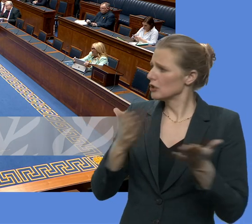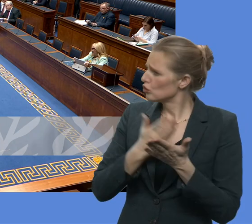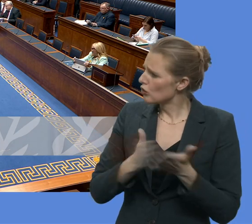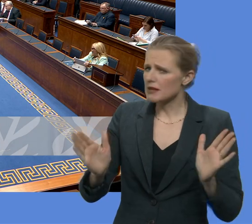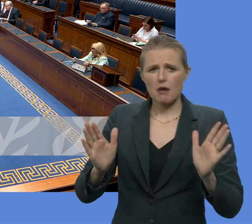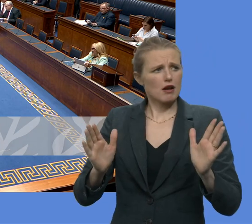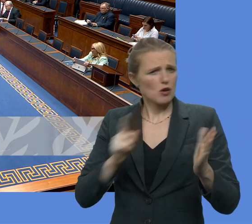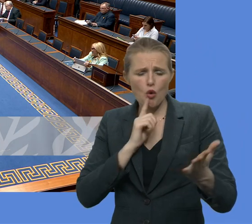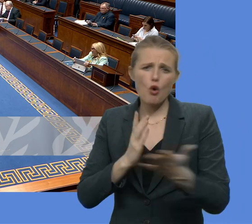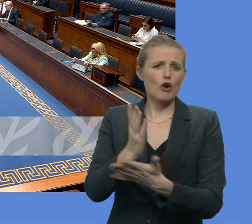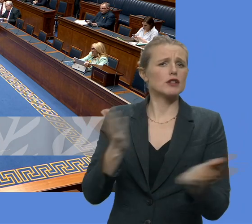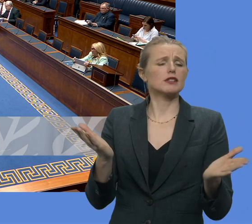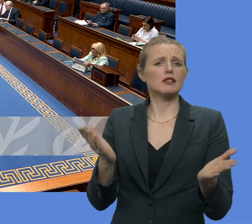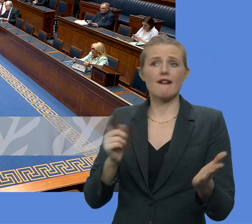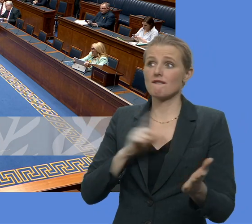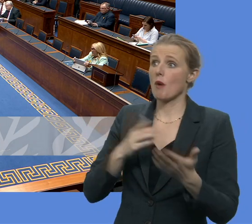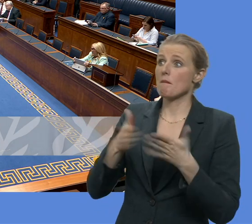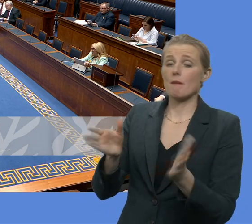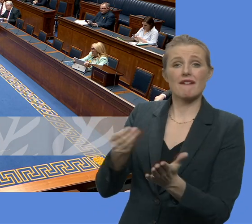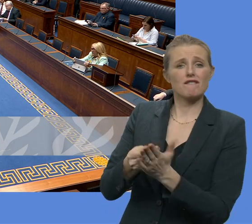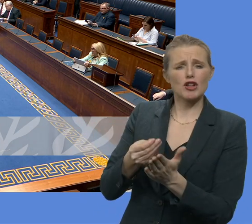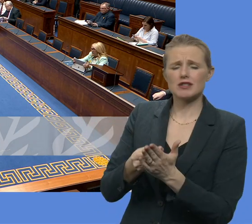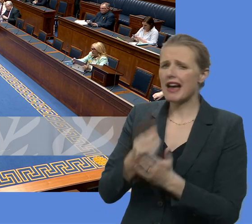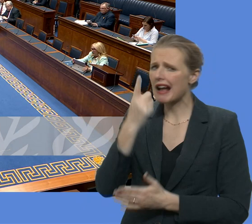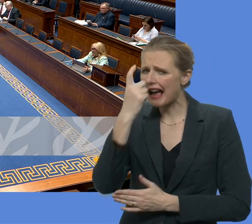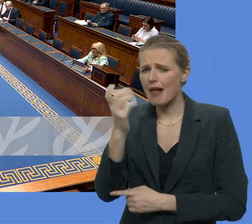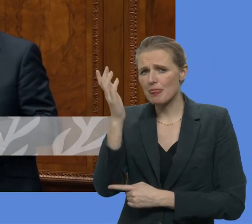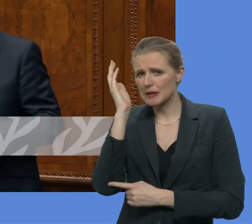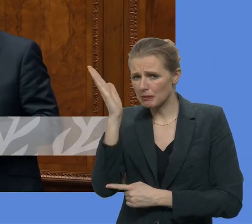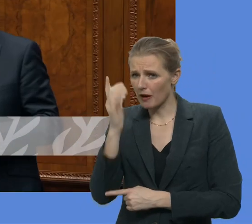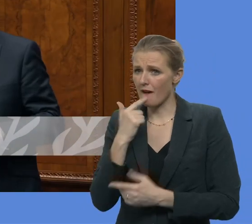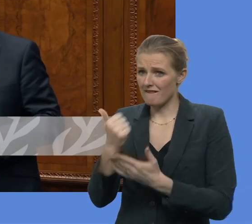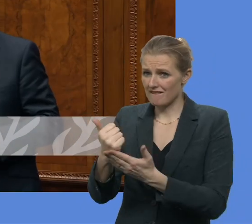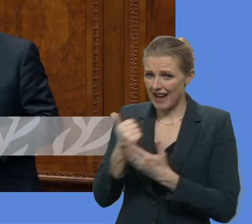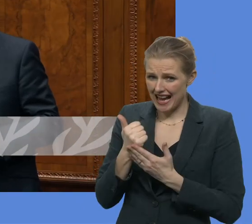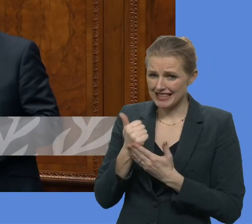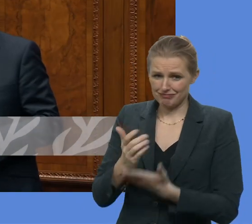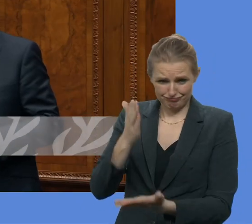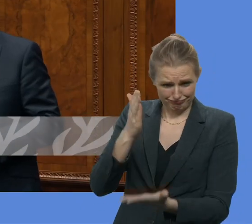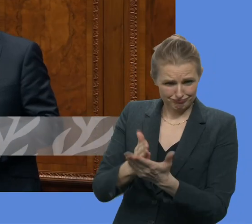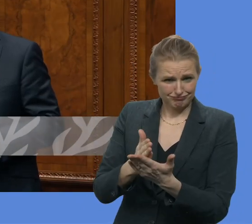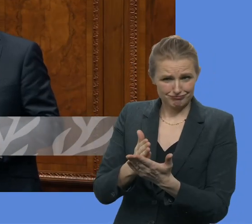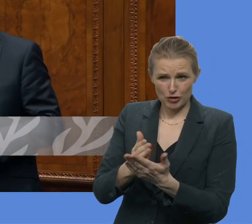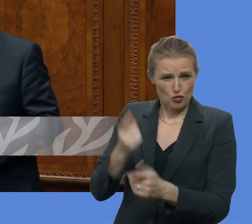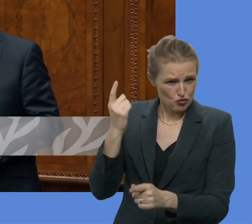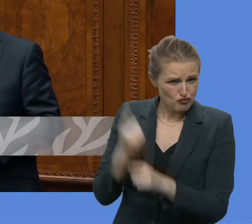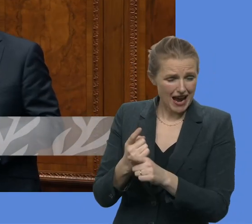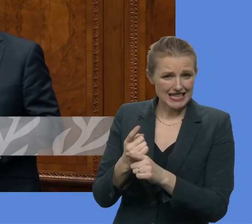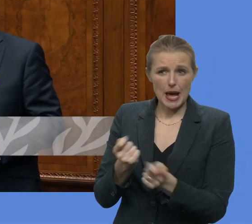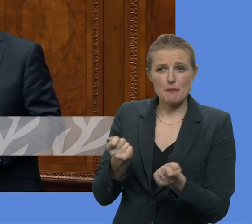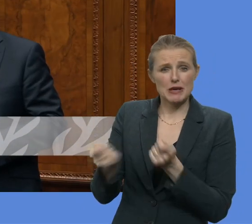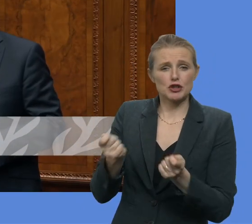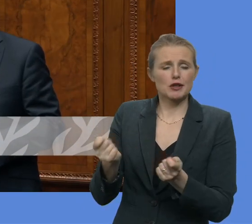full accountability for public funds, can the Speaker advise if it is in order for ministers to